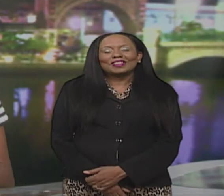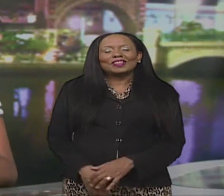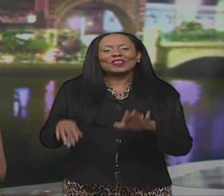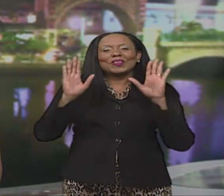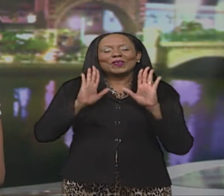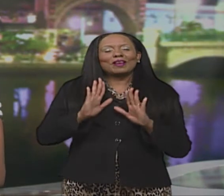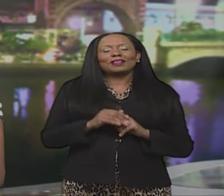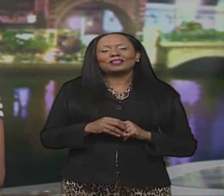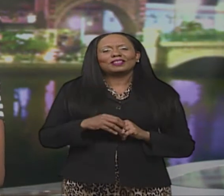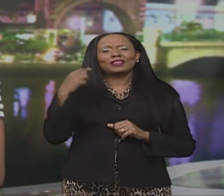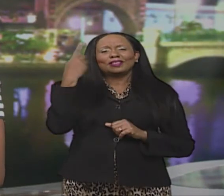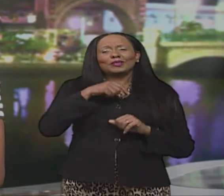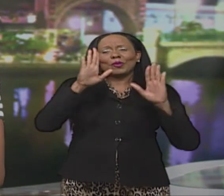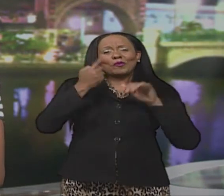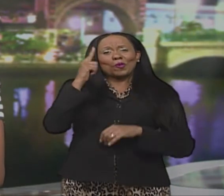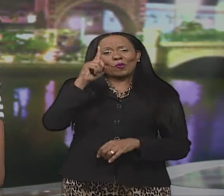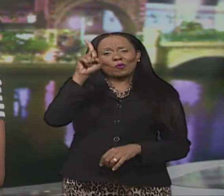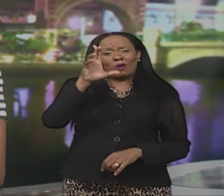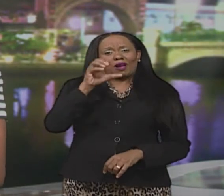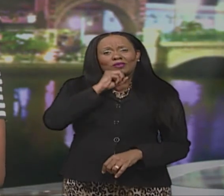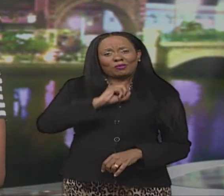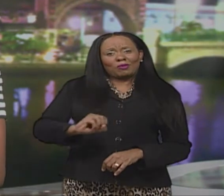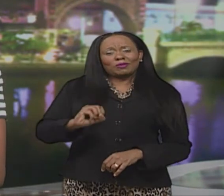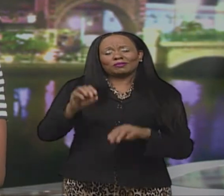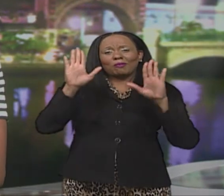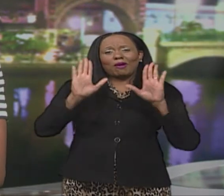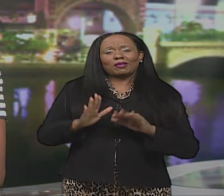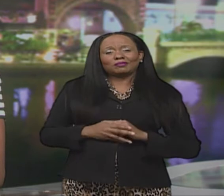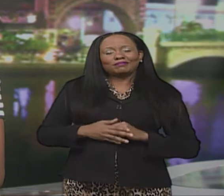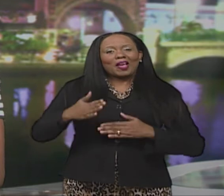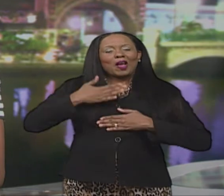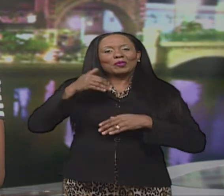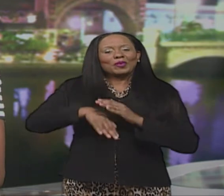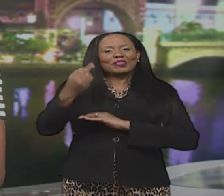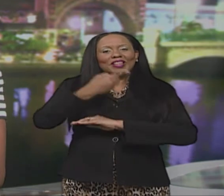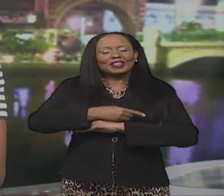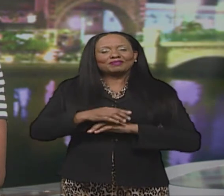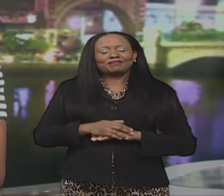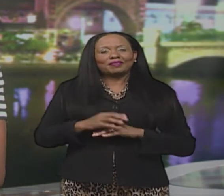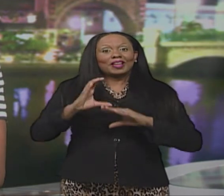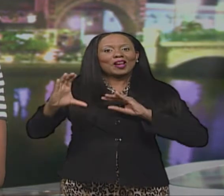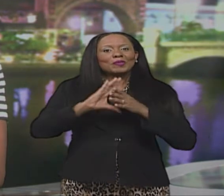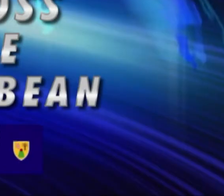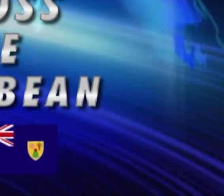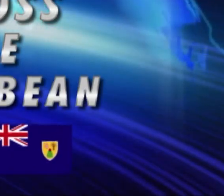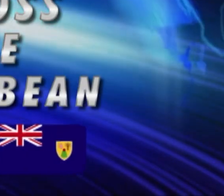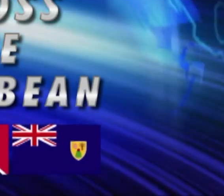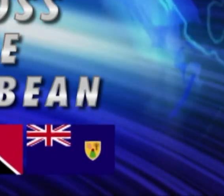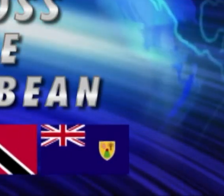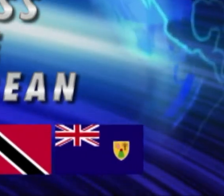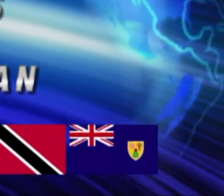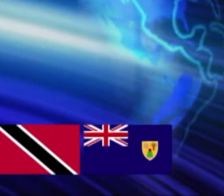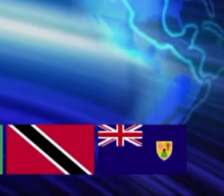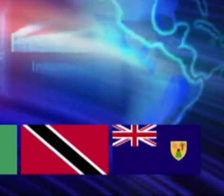Wow, she's amazing for 100. Happy birthday, Miss Burnham. Still to come, we'll look at some of the stories making headlines across the region. The